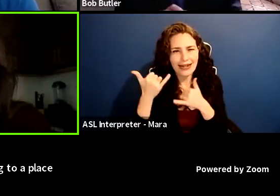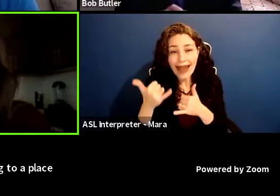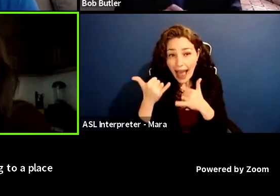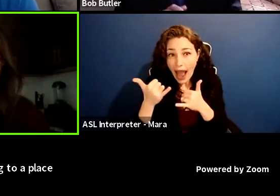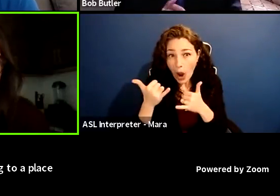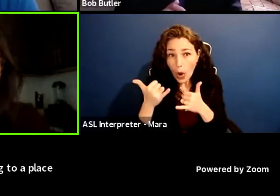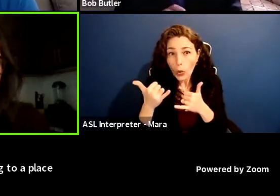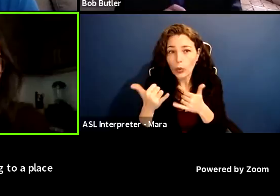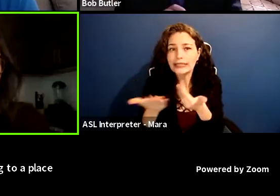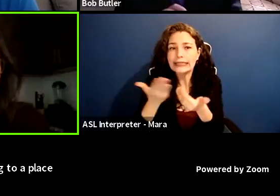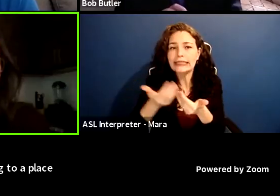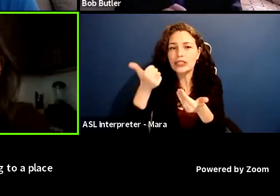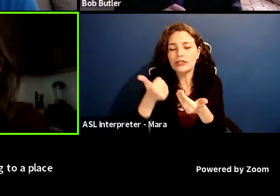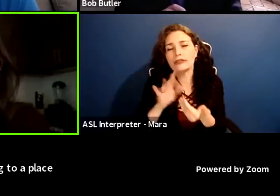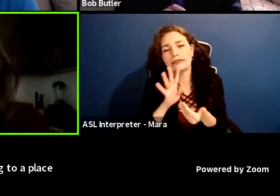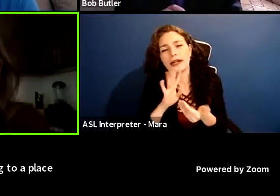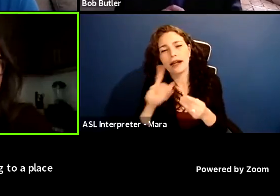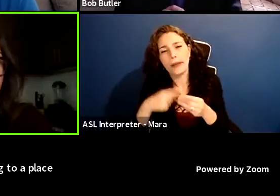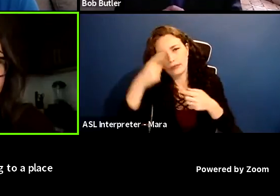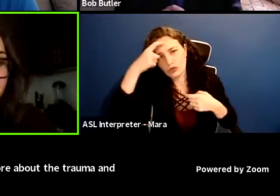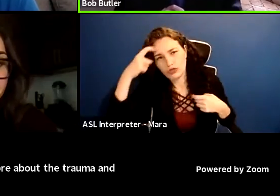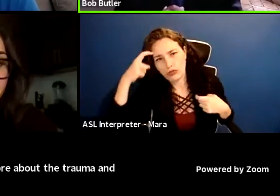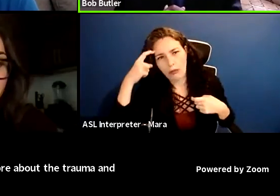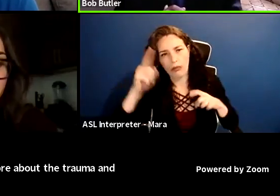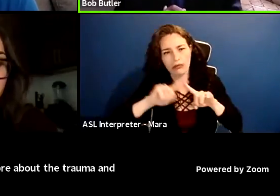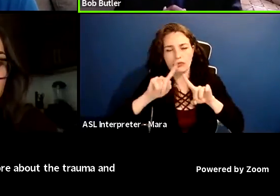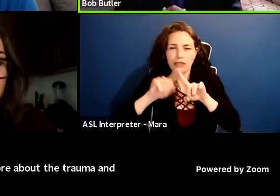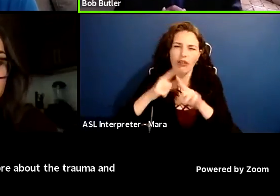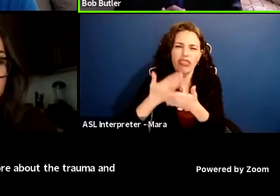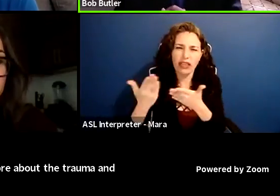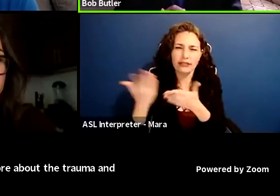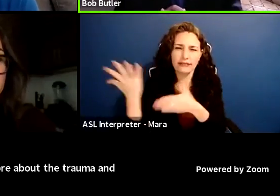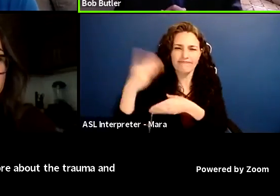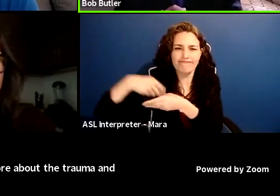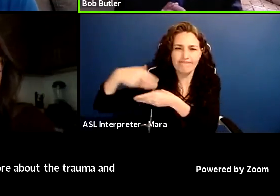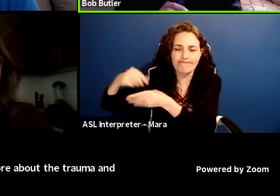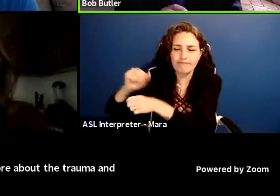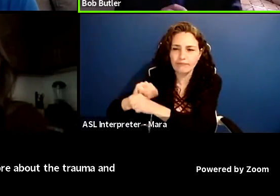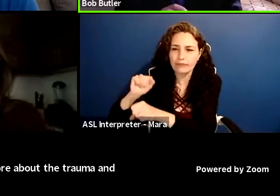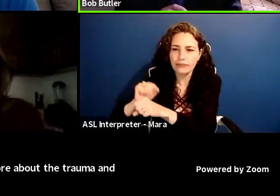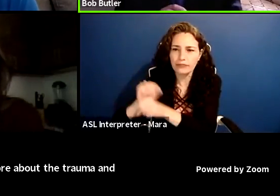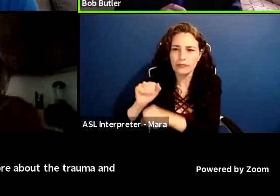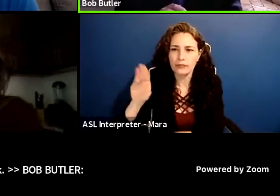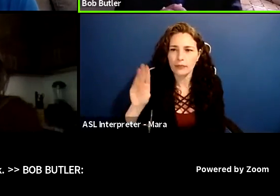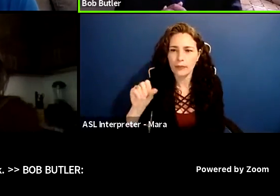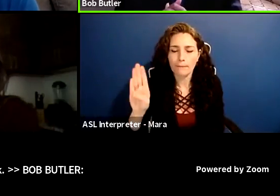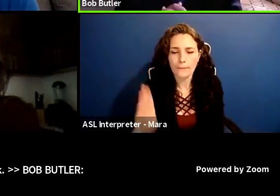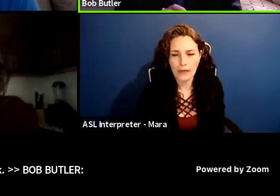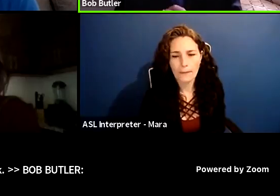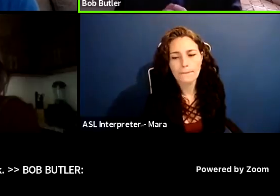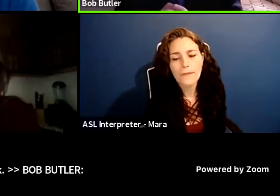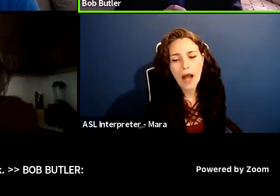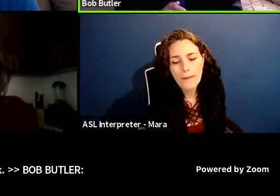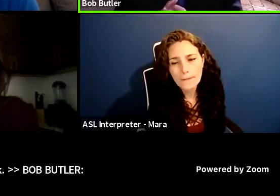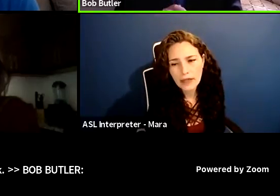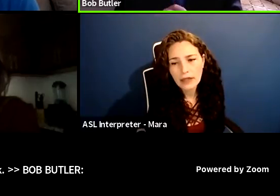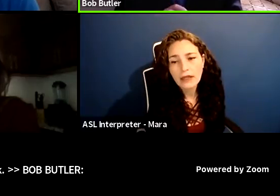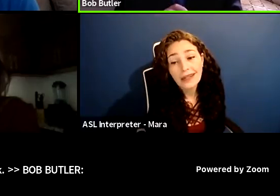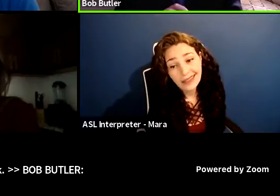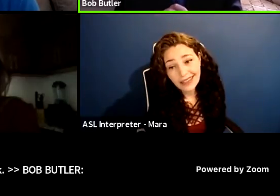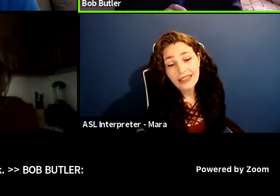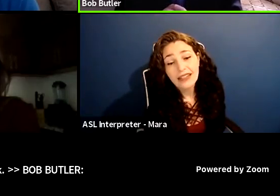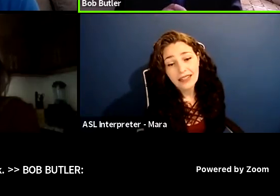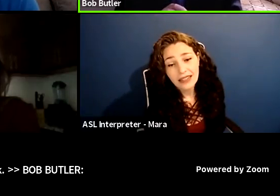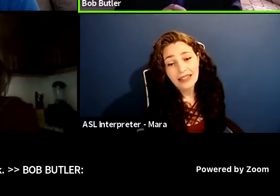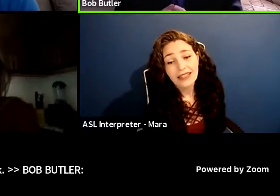stuff that's involved just in our work. Yeah, we face a tremendous amount of trauma in our business because we are often on the